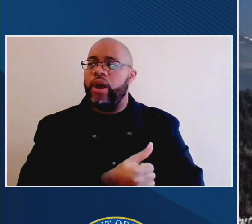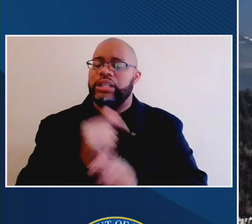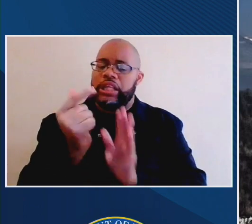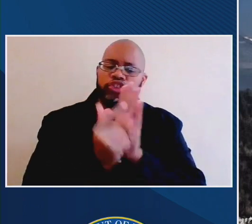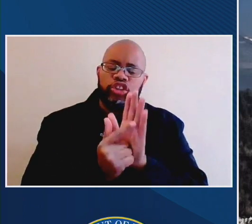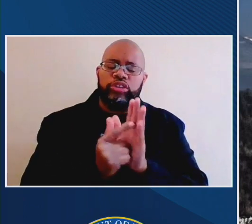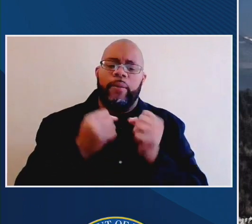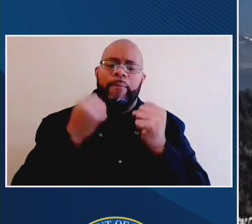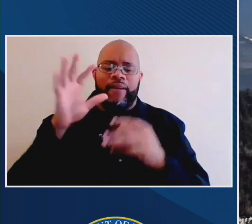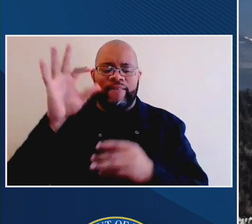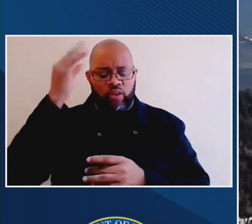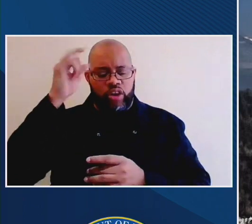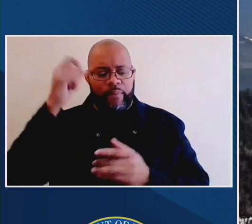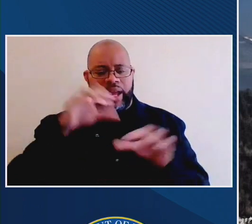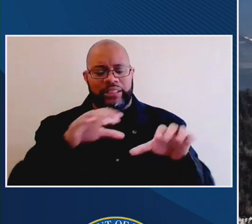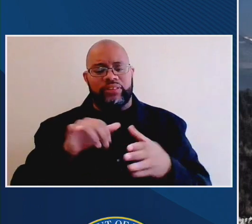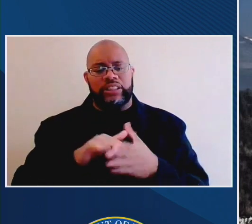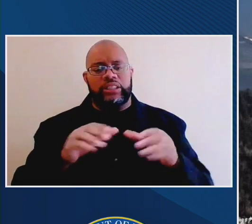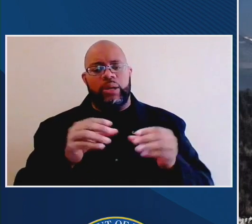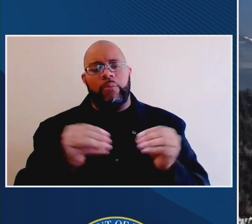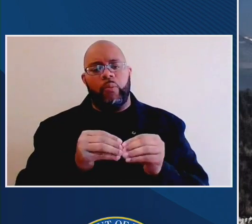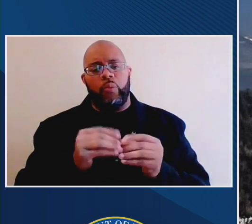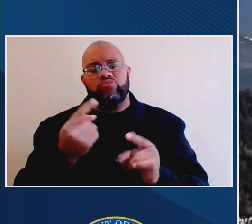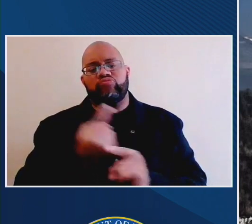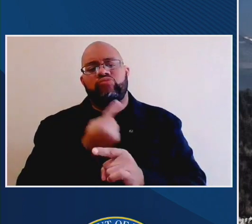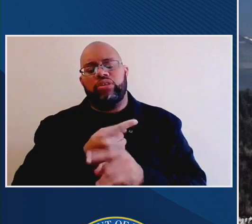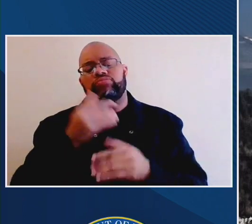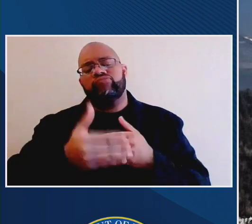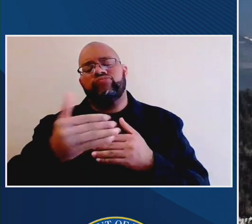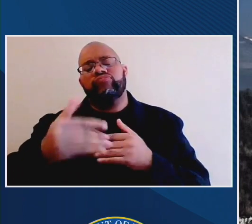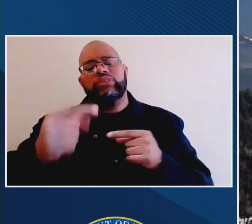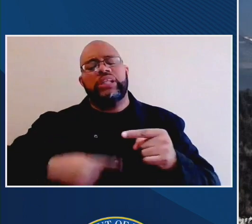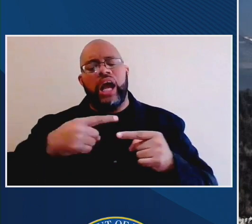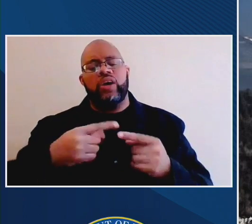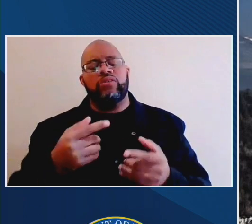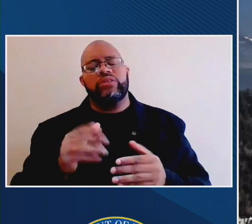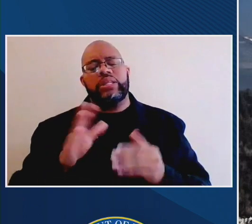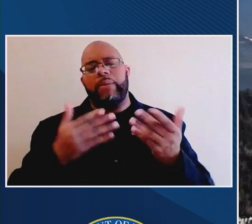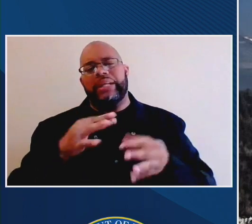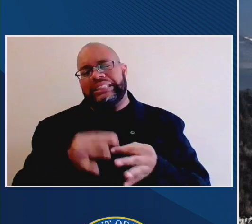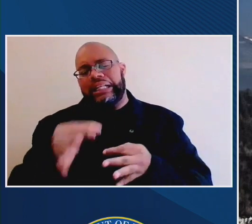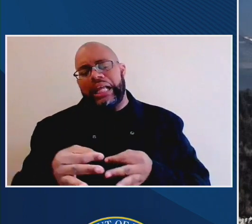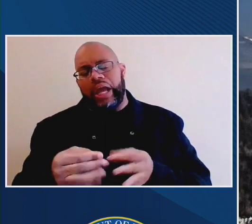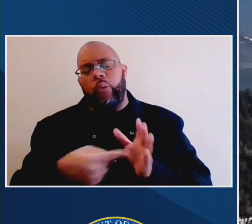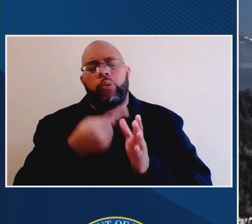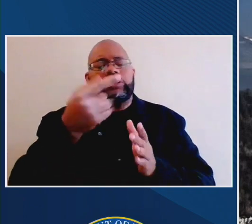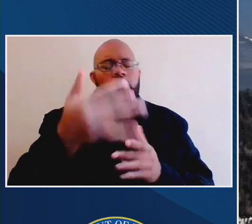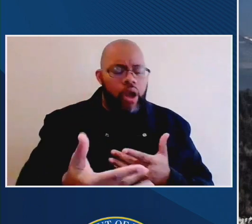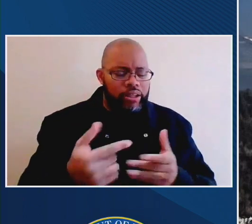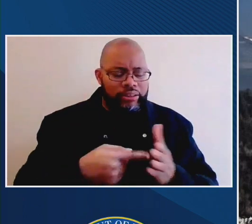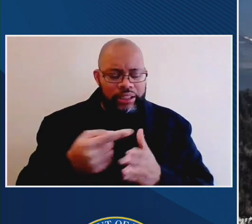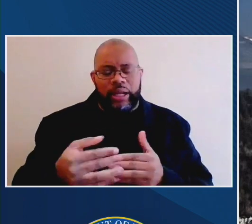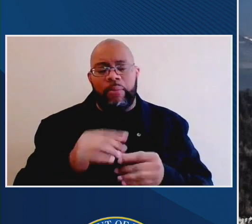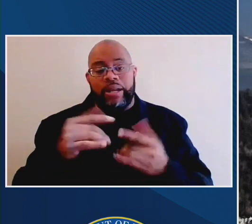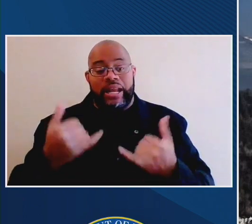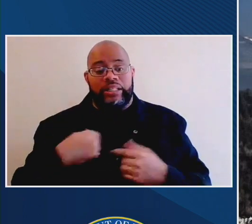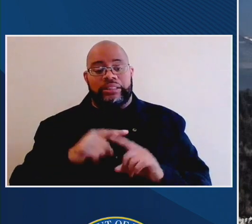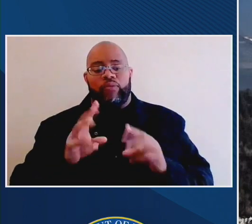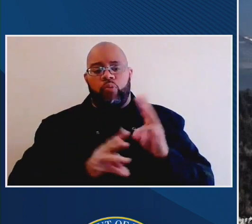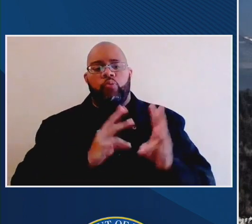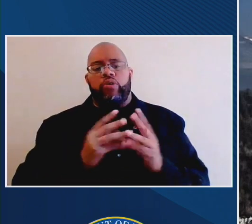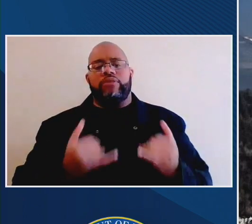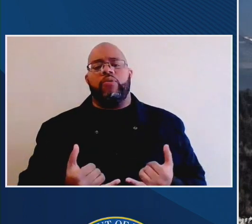So I'm just wondering if the department or if Hannah would know that, because then that would be great. Aaron, Hannah? If Hannah wants to go first,